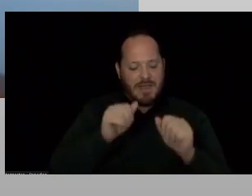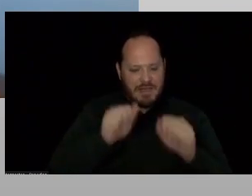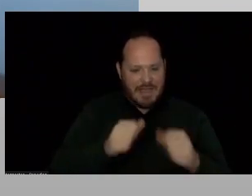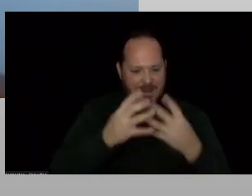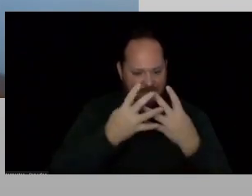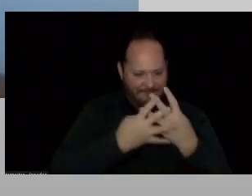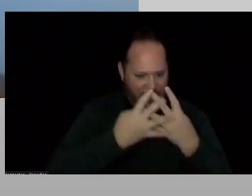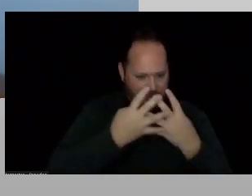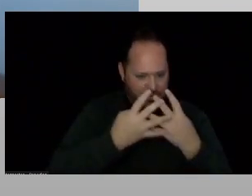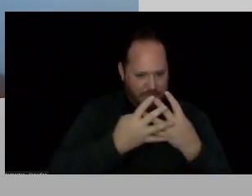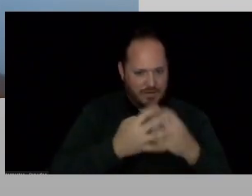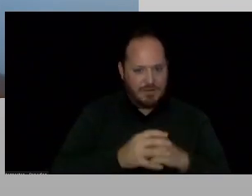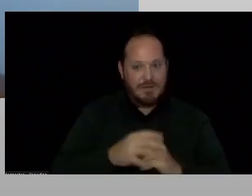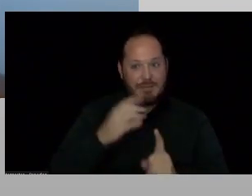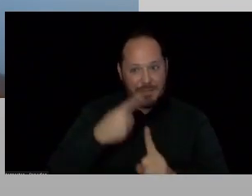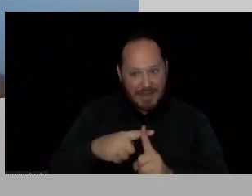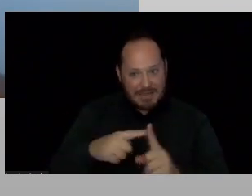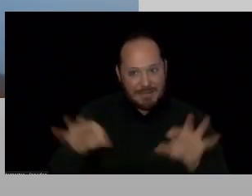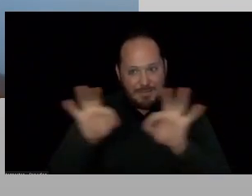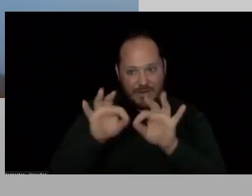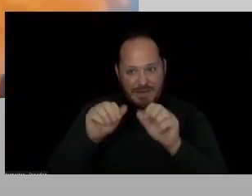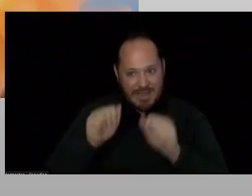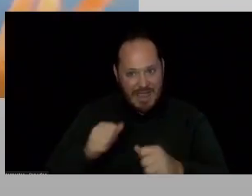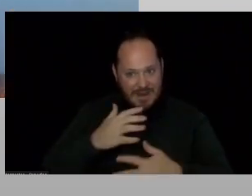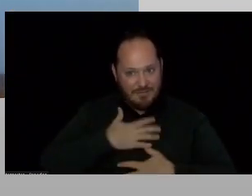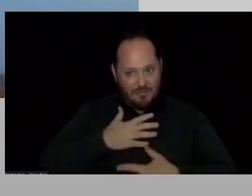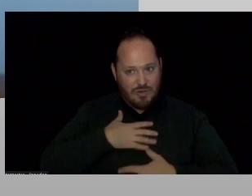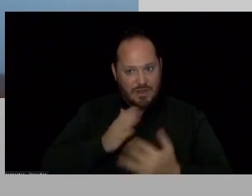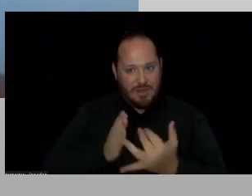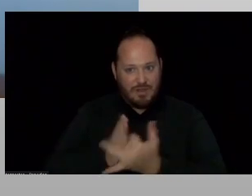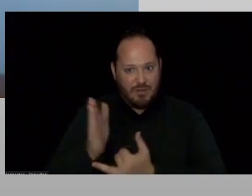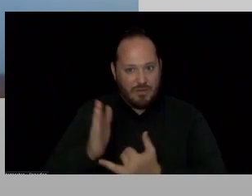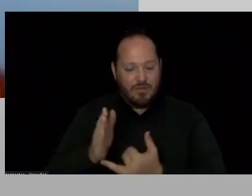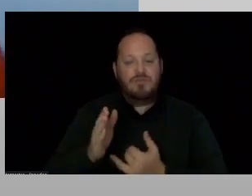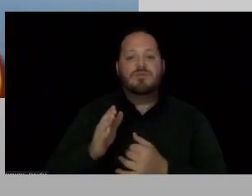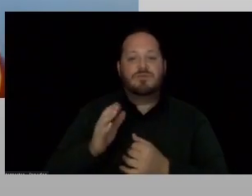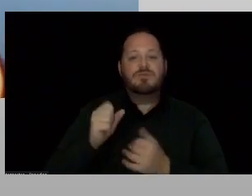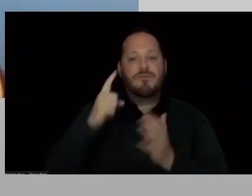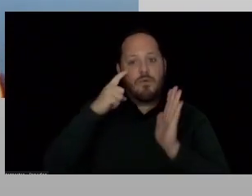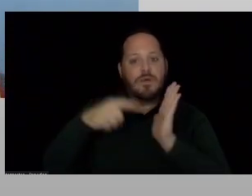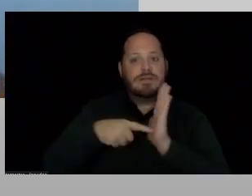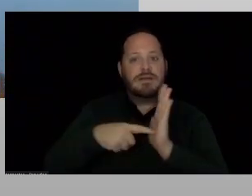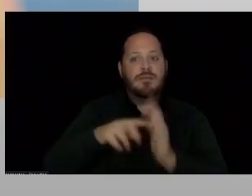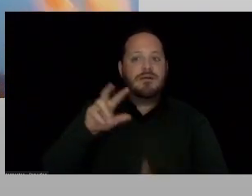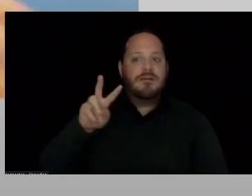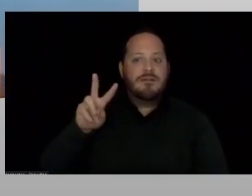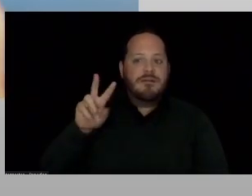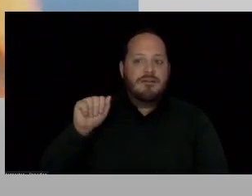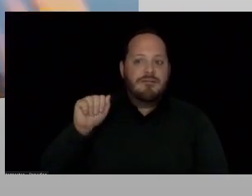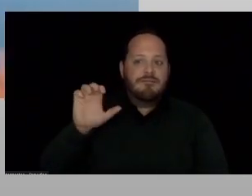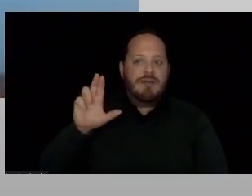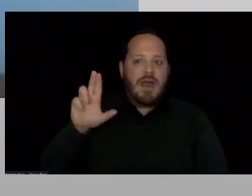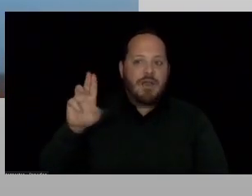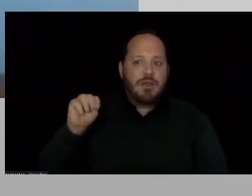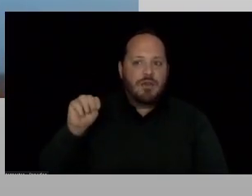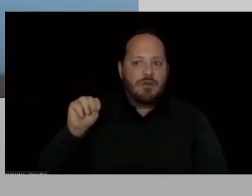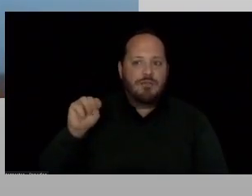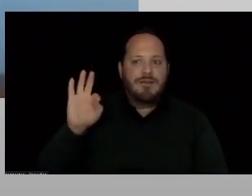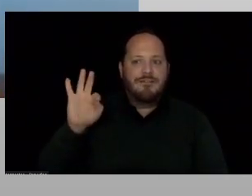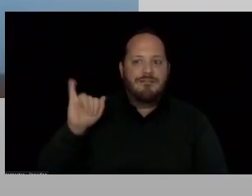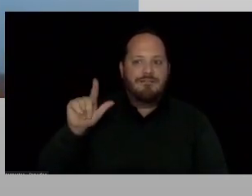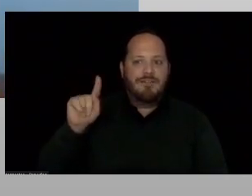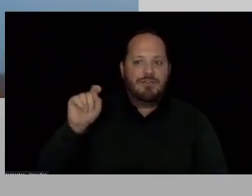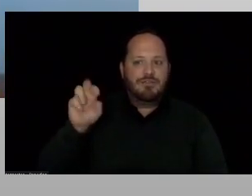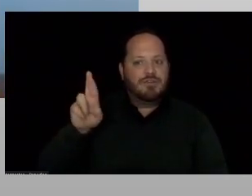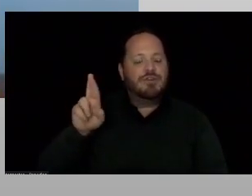study, people had a hard time breathing through a vacuum filter. You may or may not. You should test it if you're going to use a